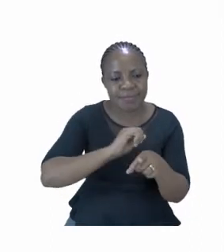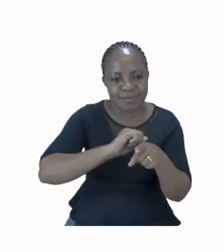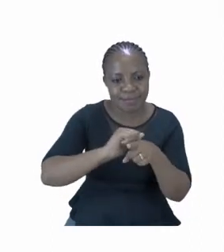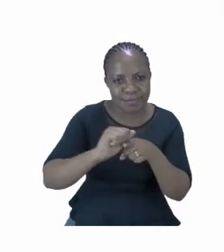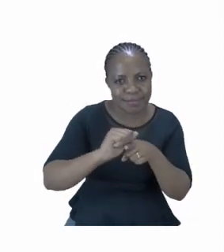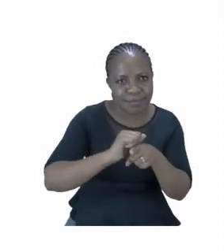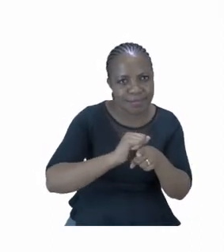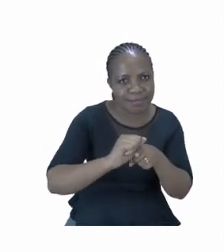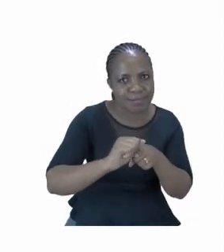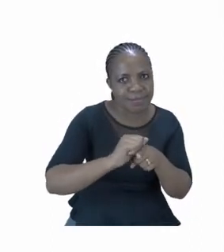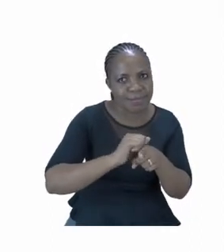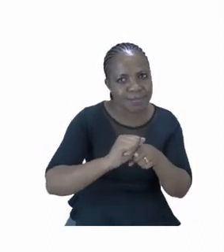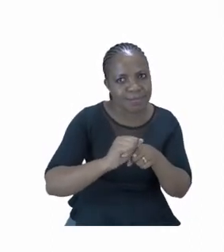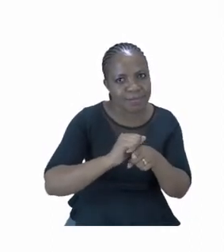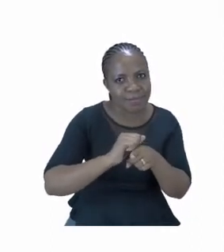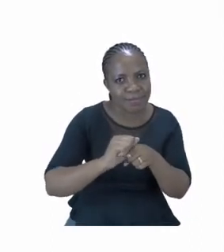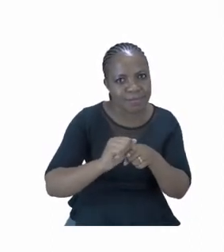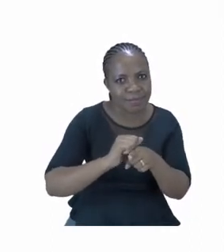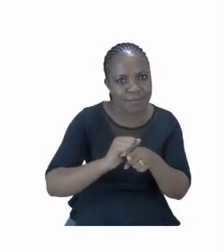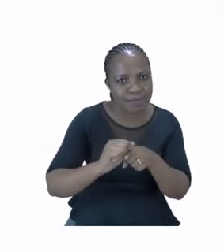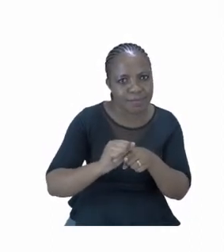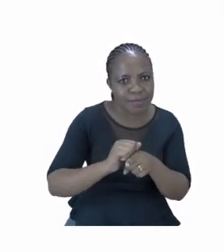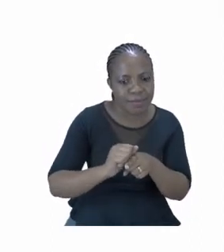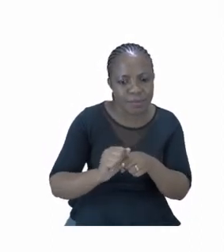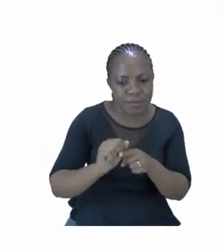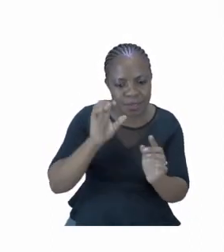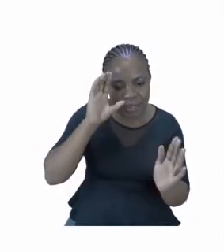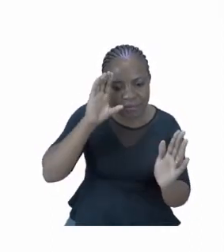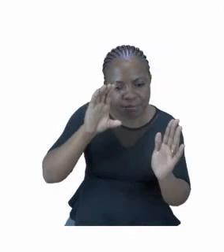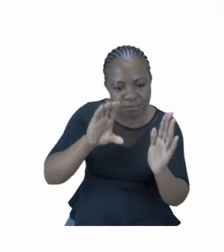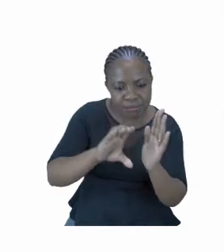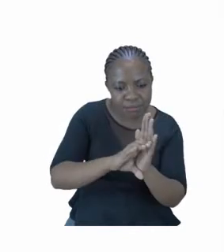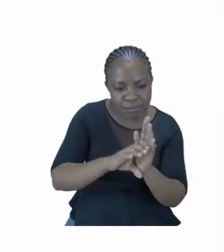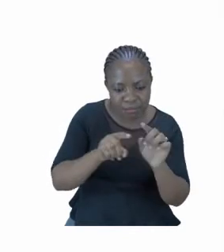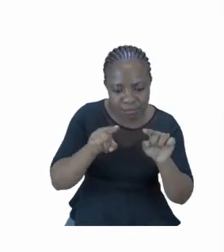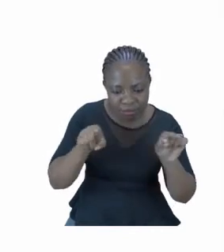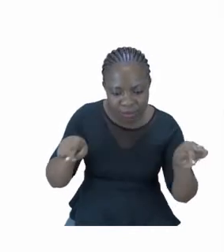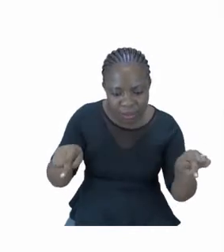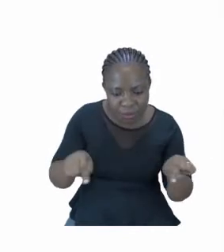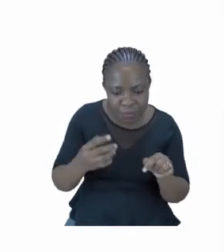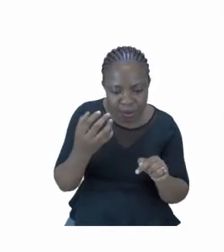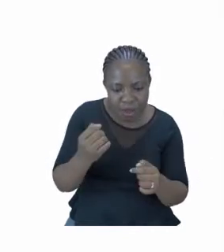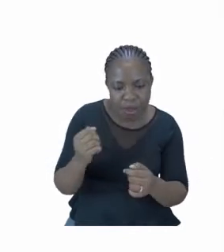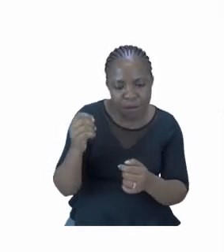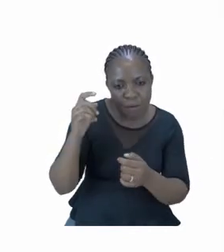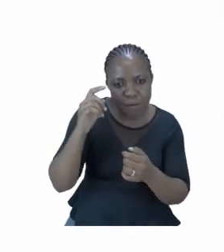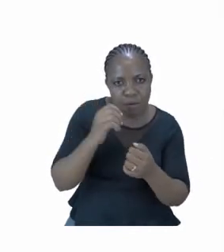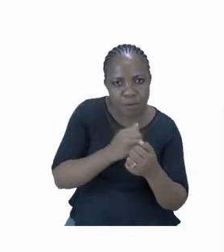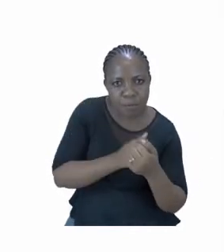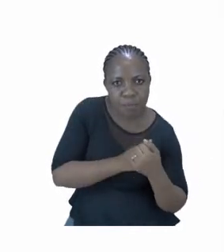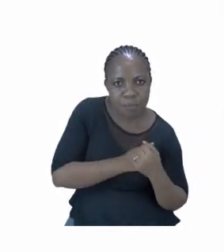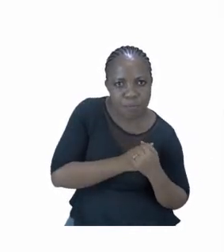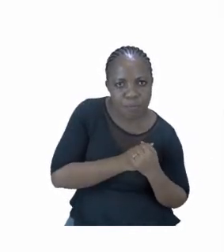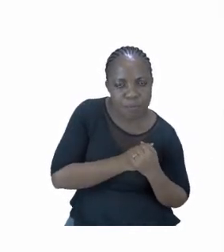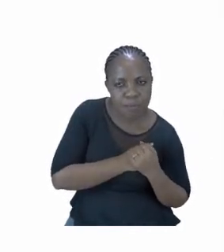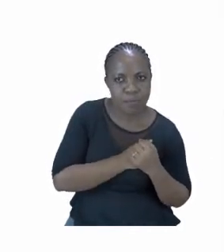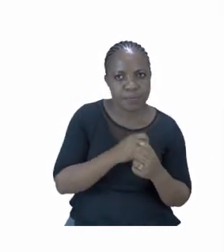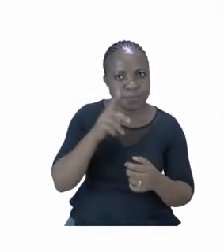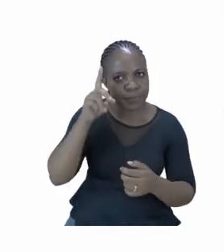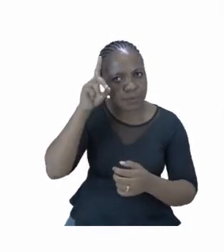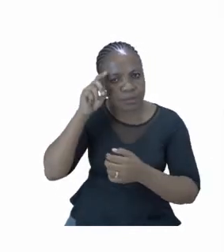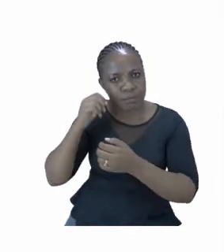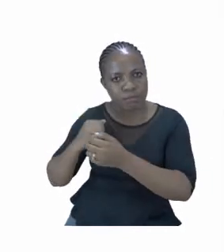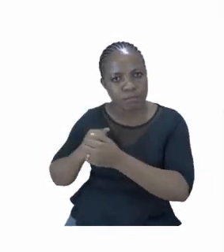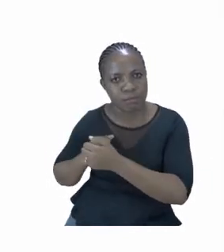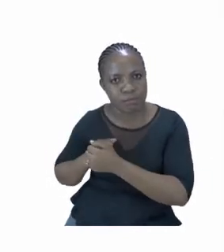pictures of the family members. We have a grandmother, a grandfather,